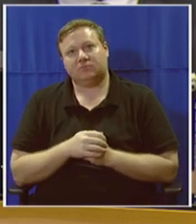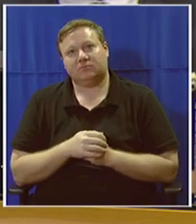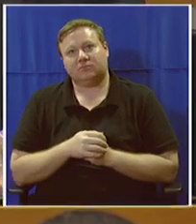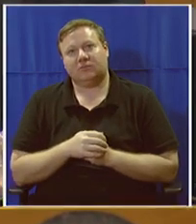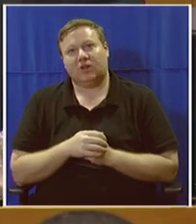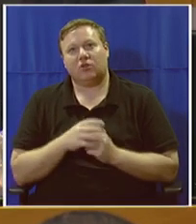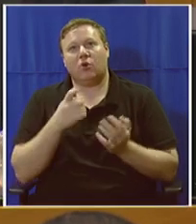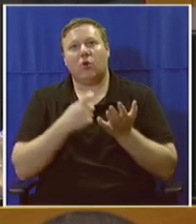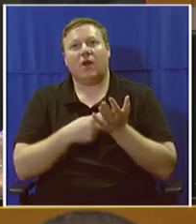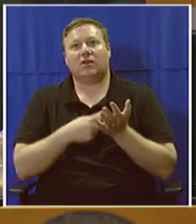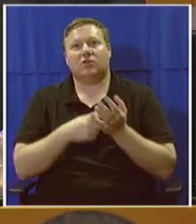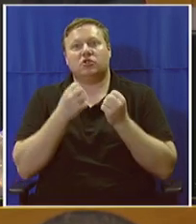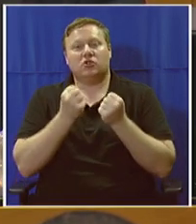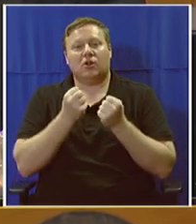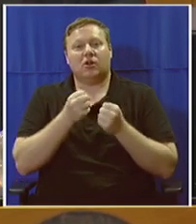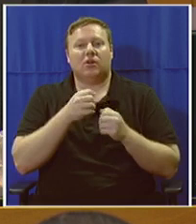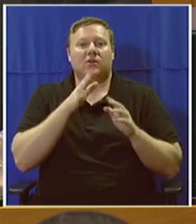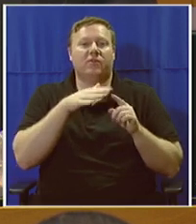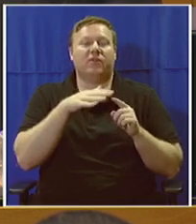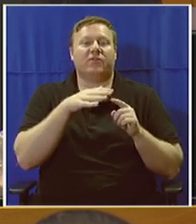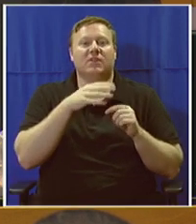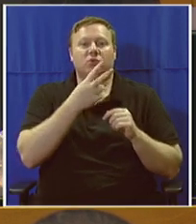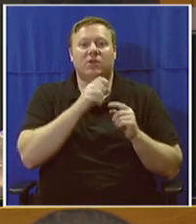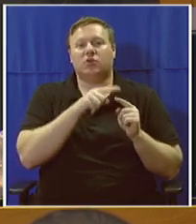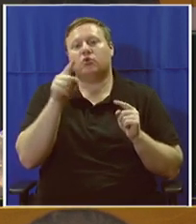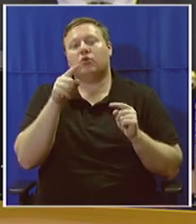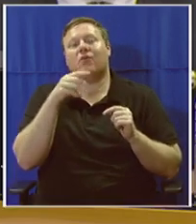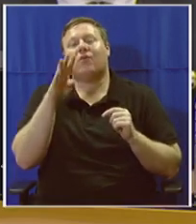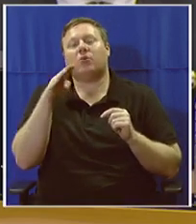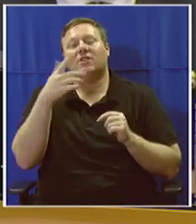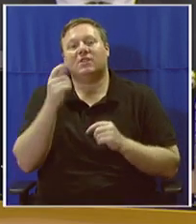1520 to 1470,